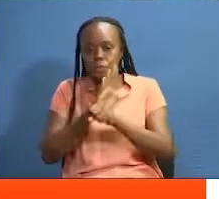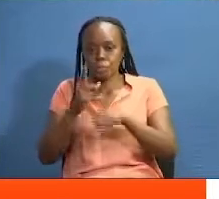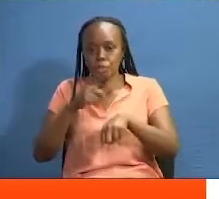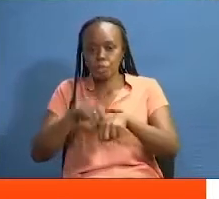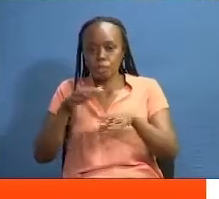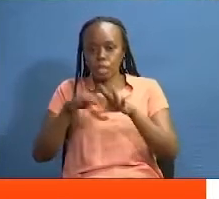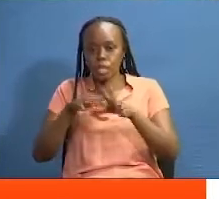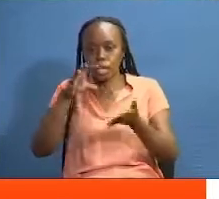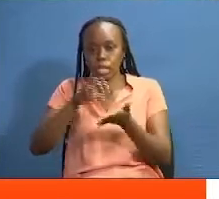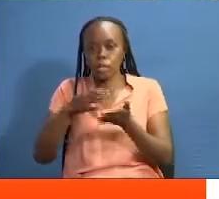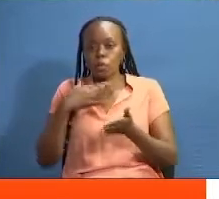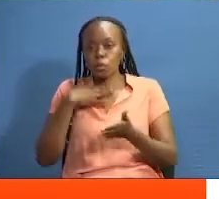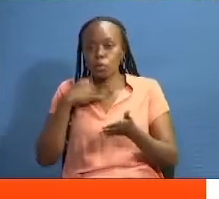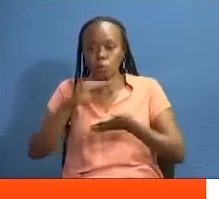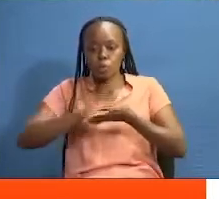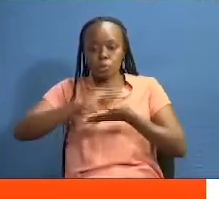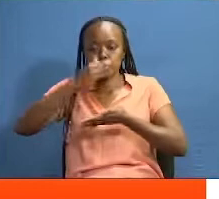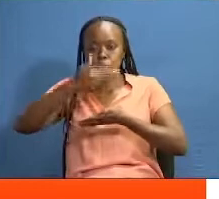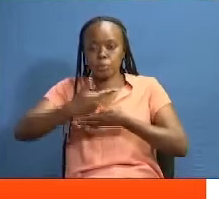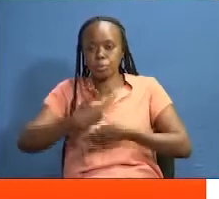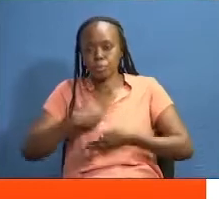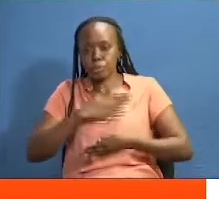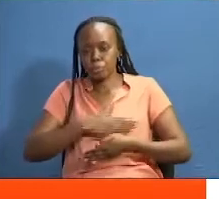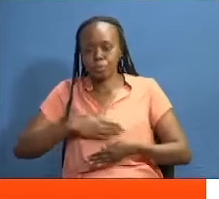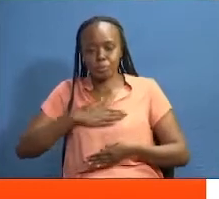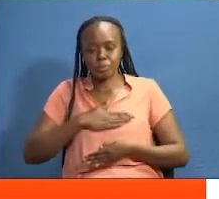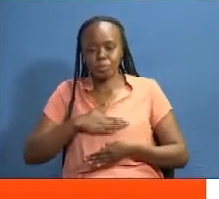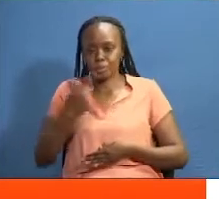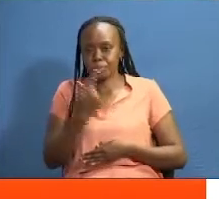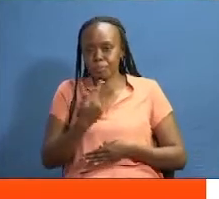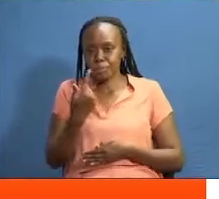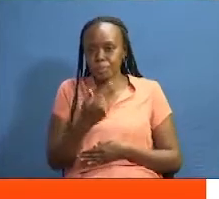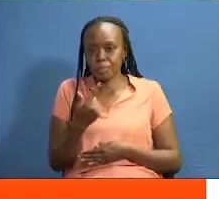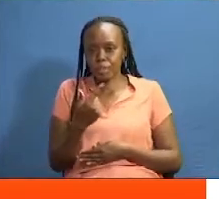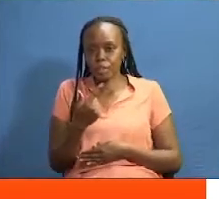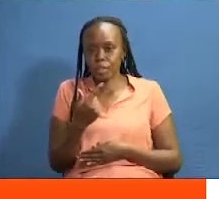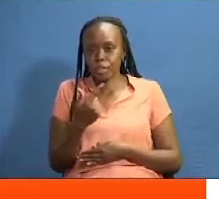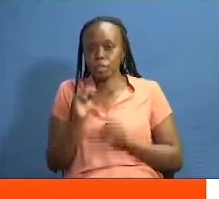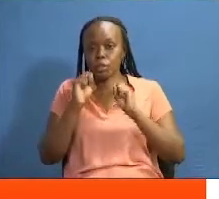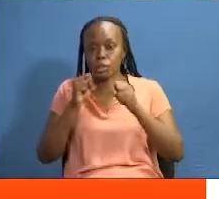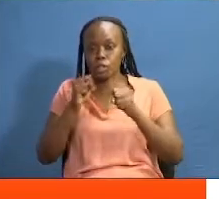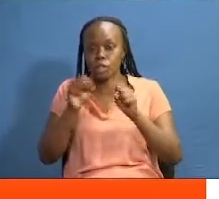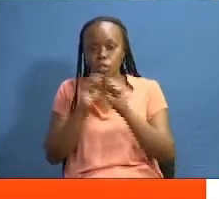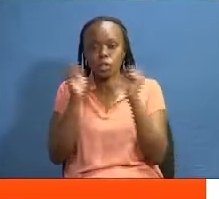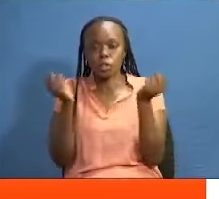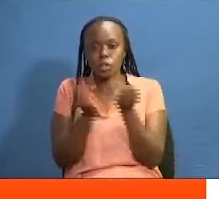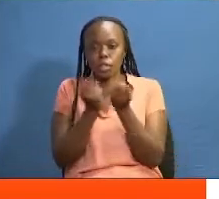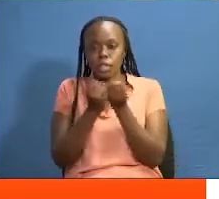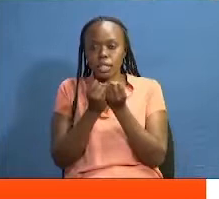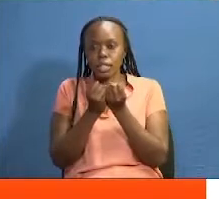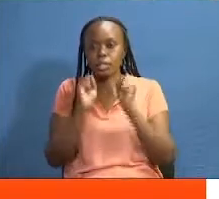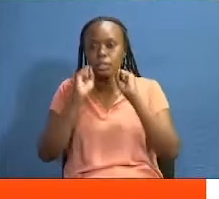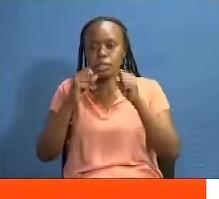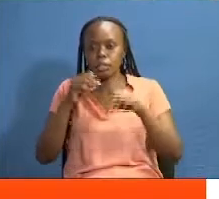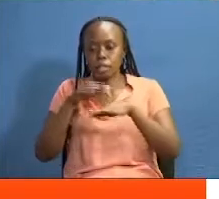In case you want, book me, please. Just you can reach me on social media. I'll be able